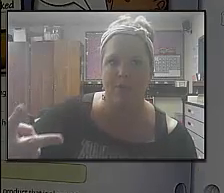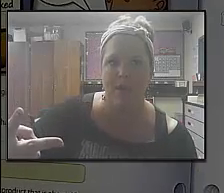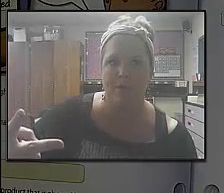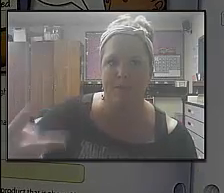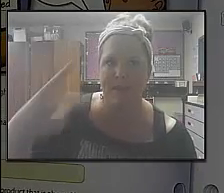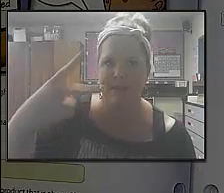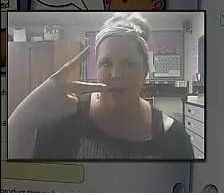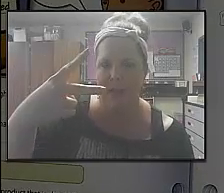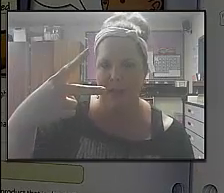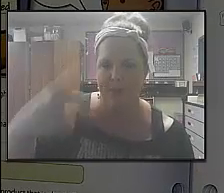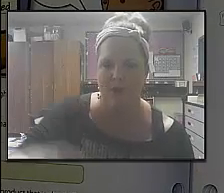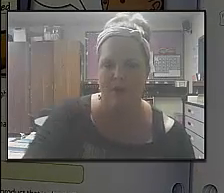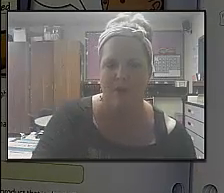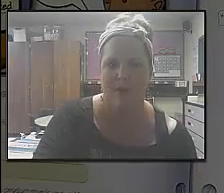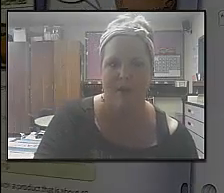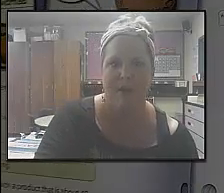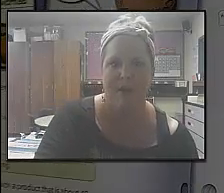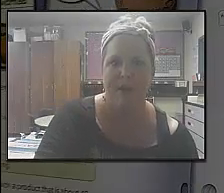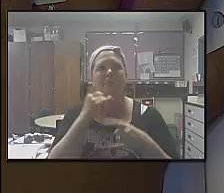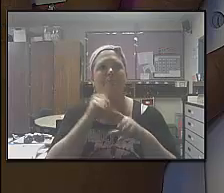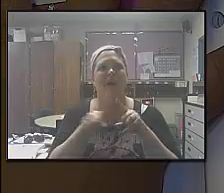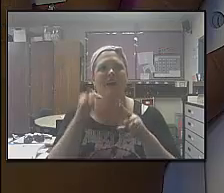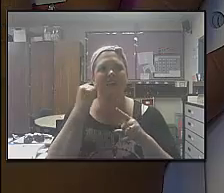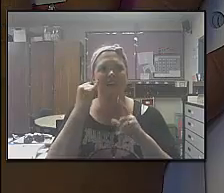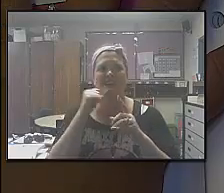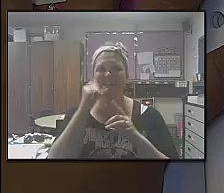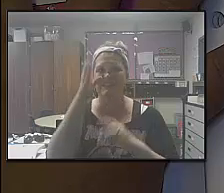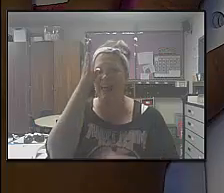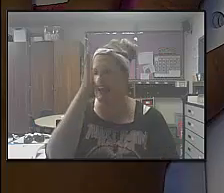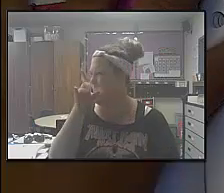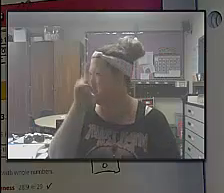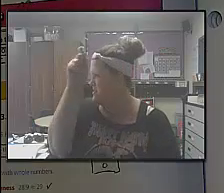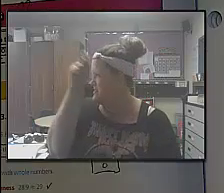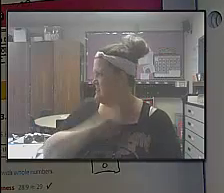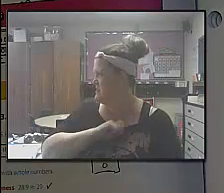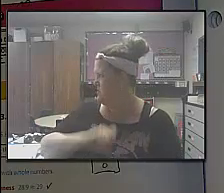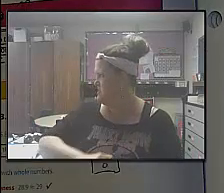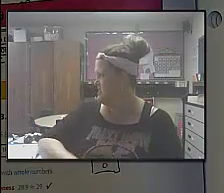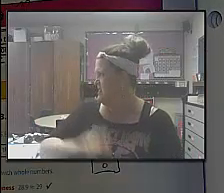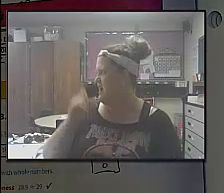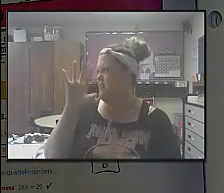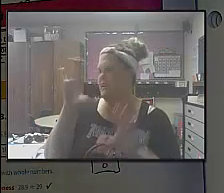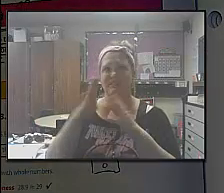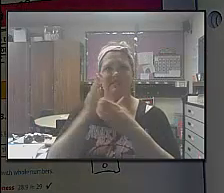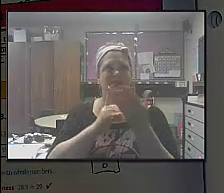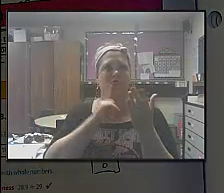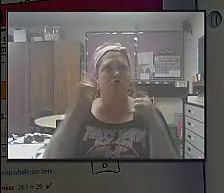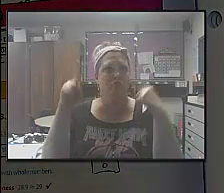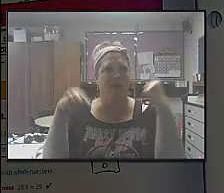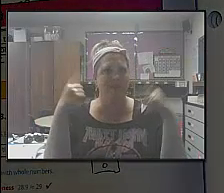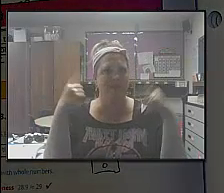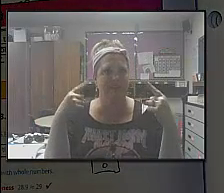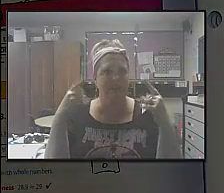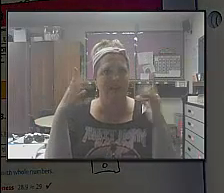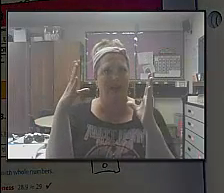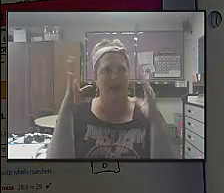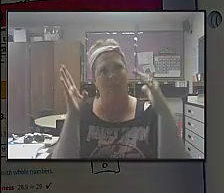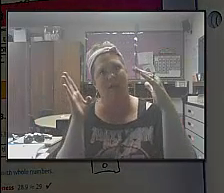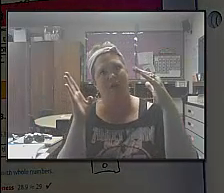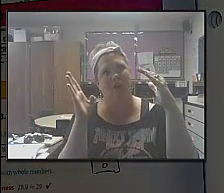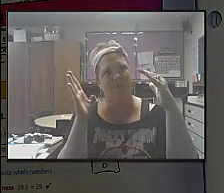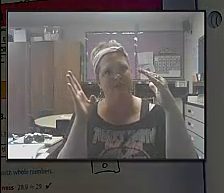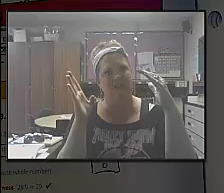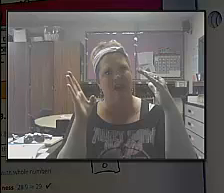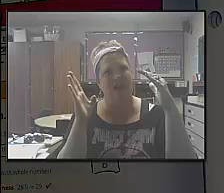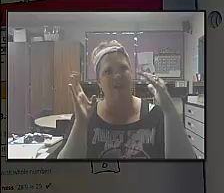paper. Come on, peace sign paper. It's still correct. But if they didn't line up their decimals and they did something crazy and had them